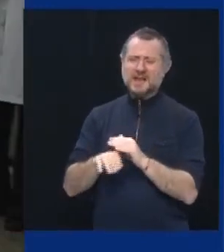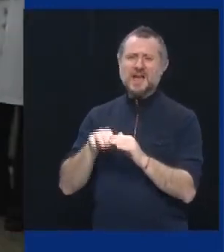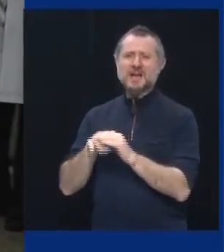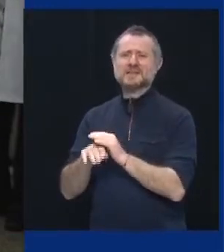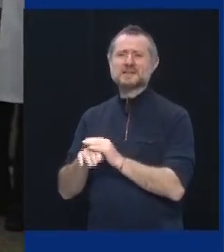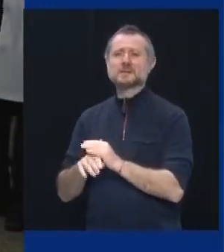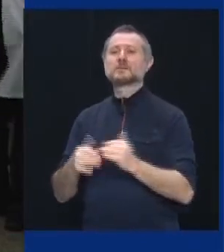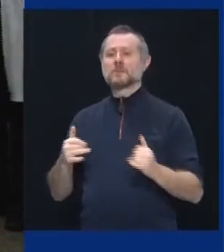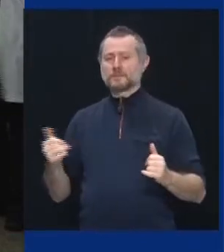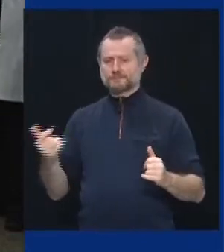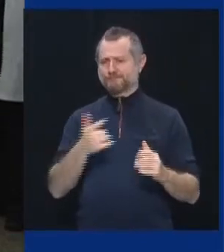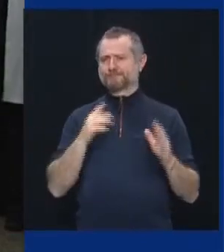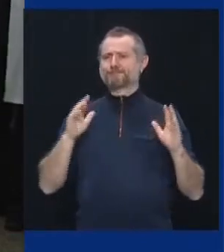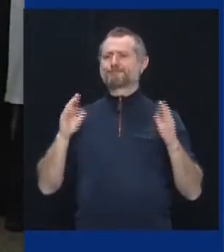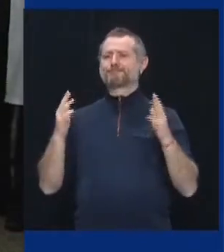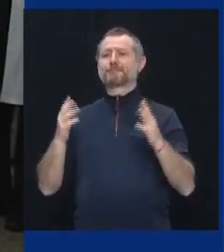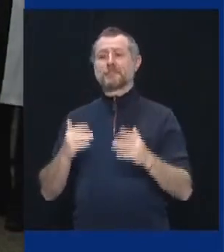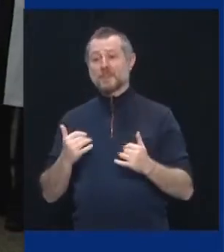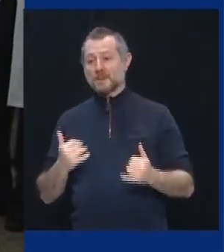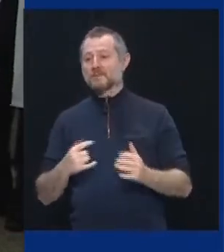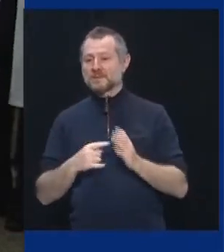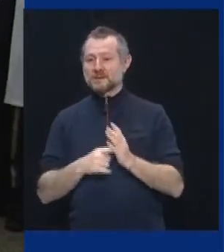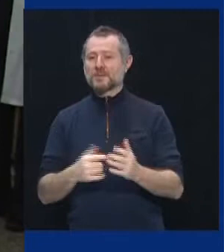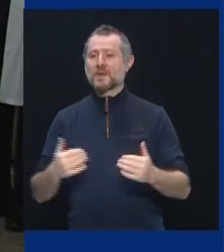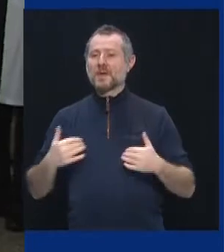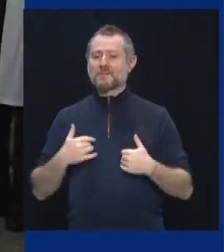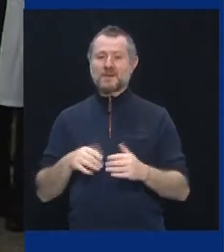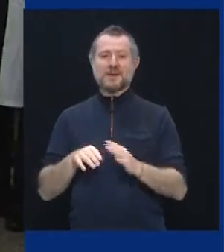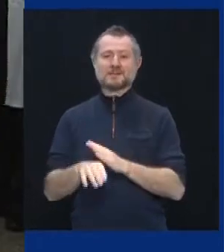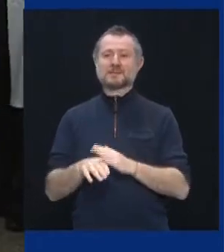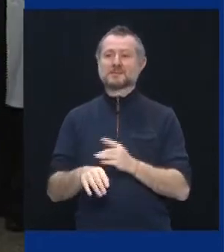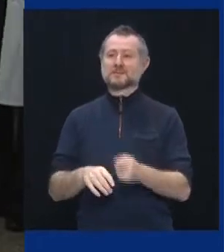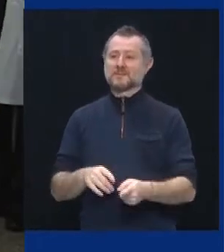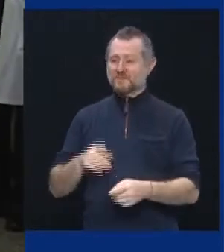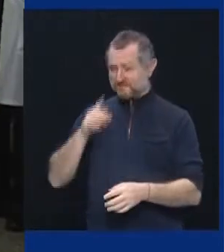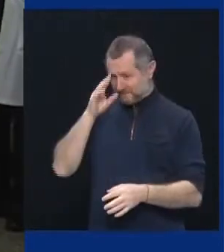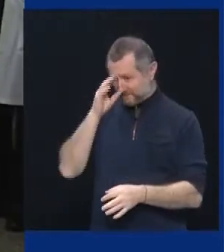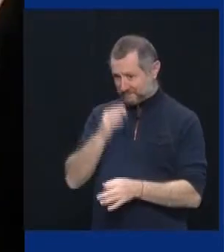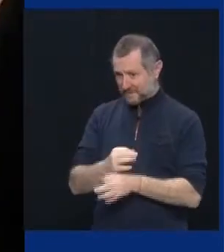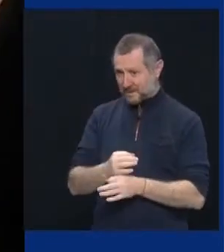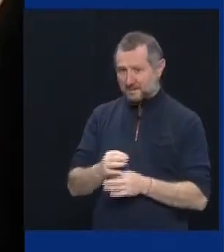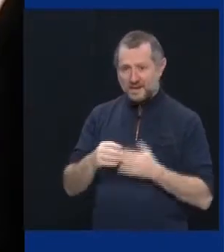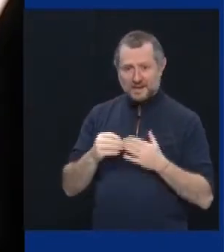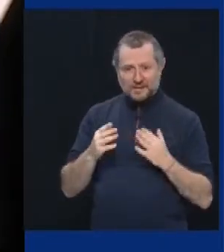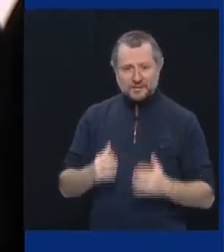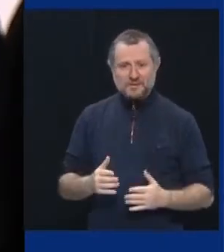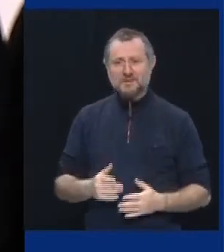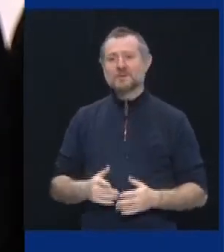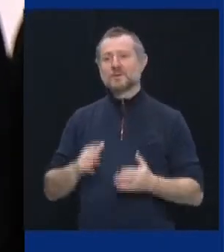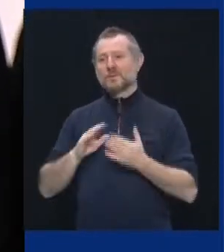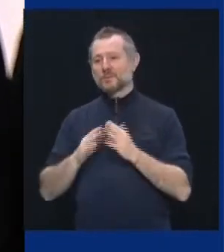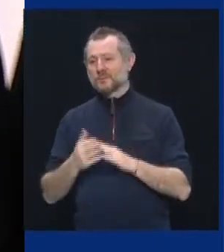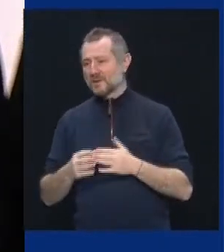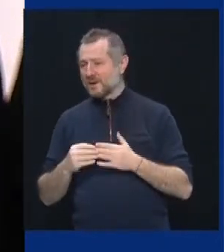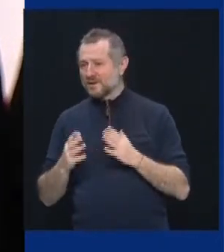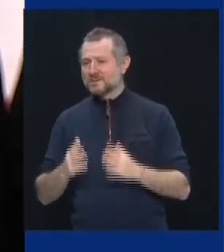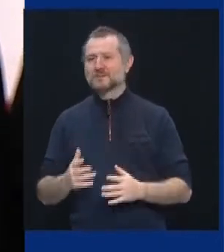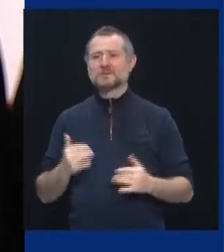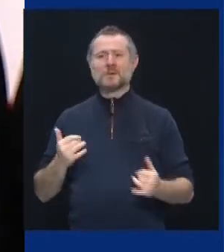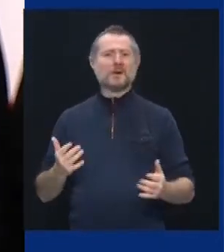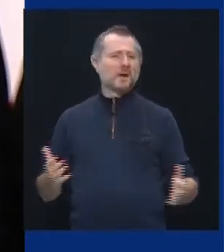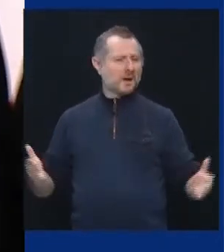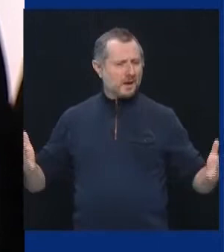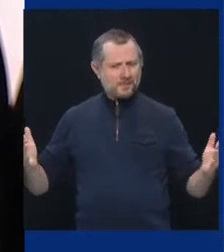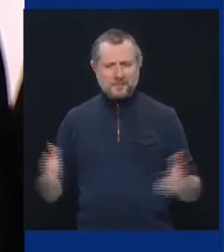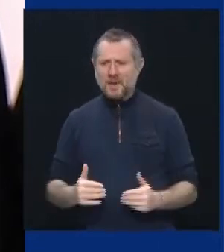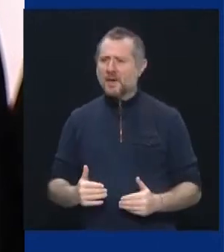example of access, and faith leaders and community leaders all across this nation are saying, come and deploy